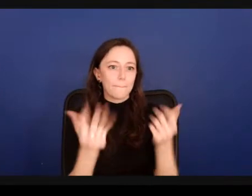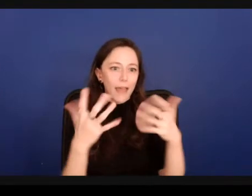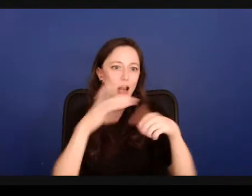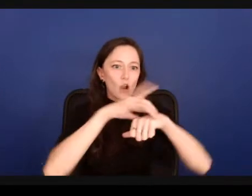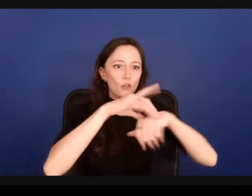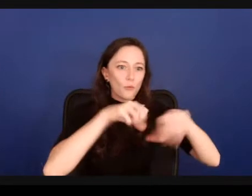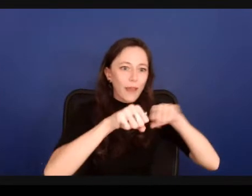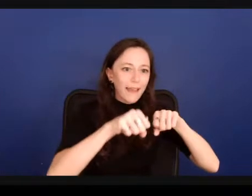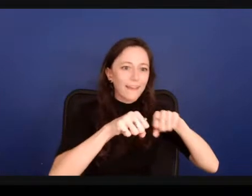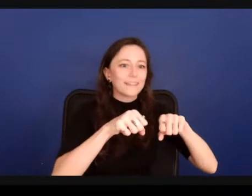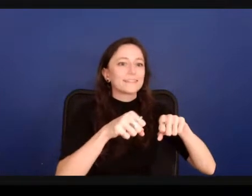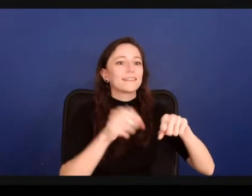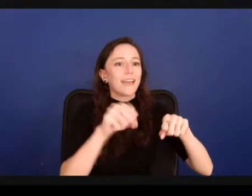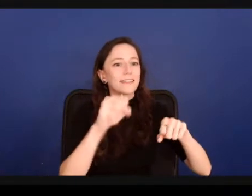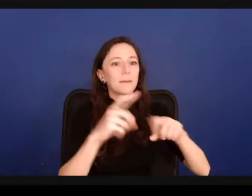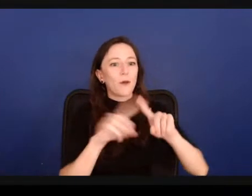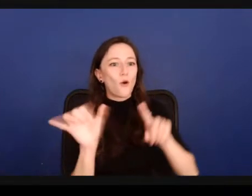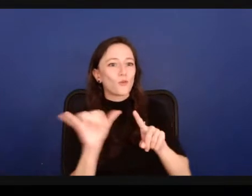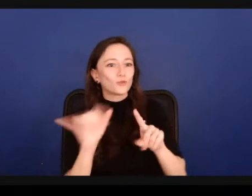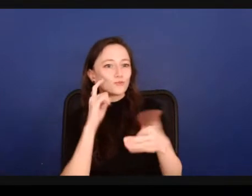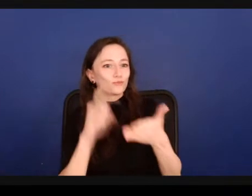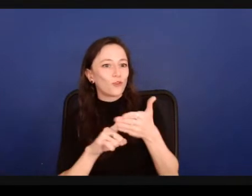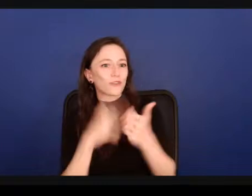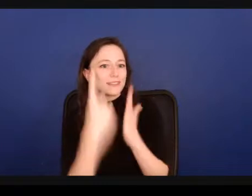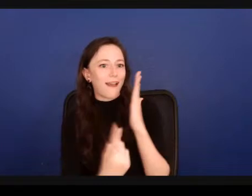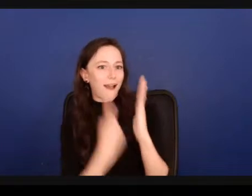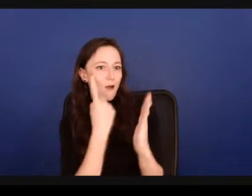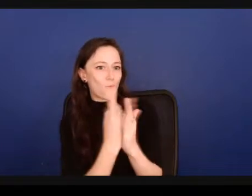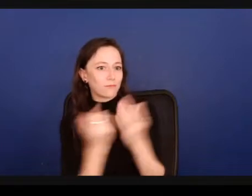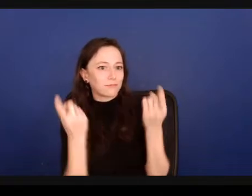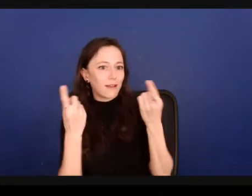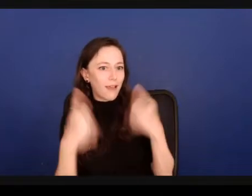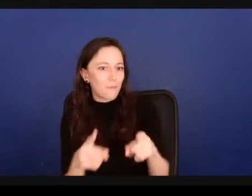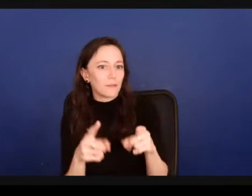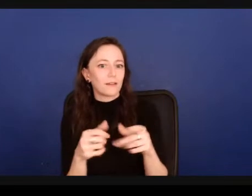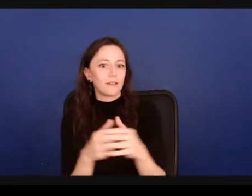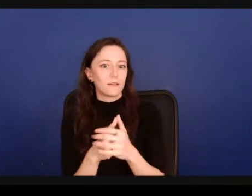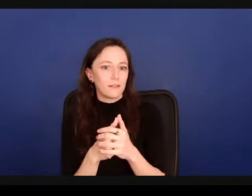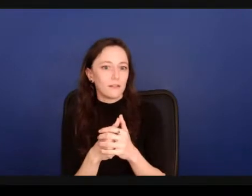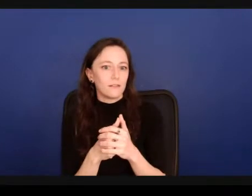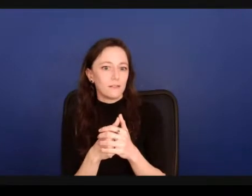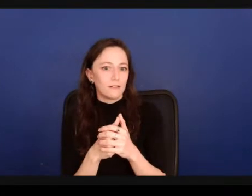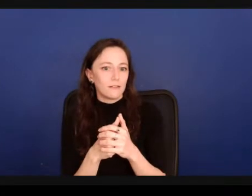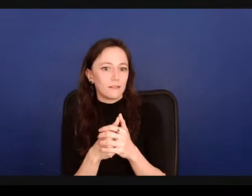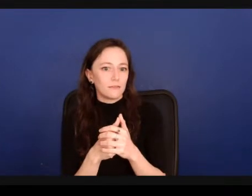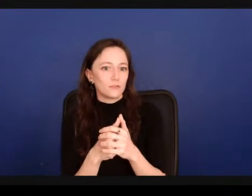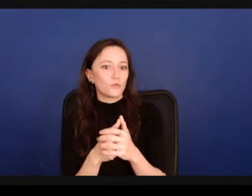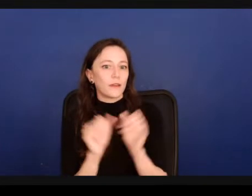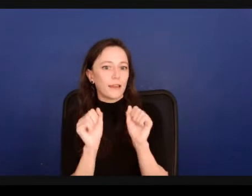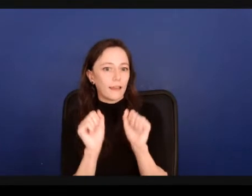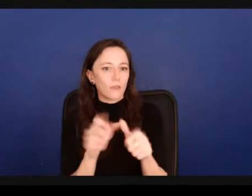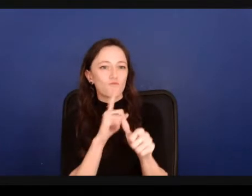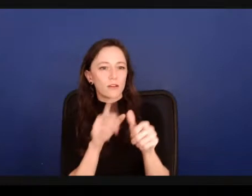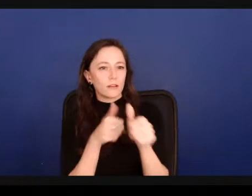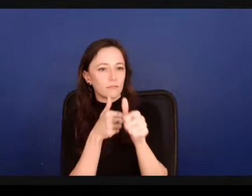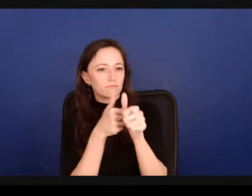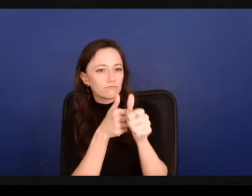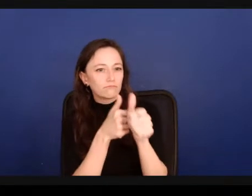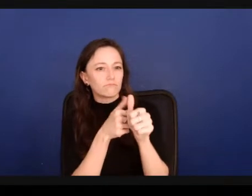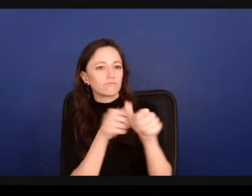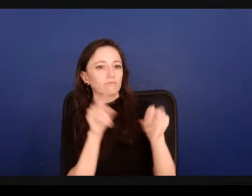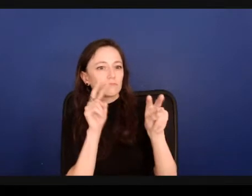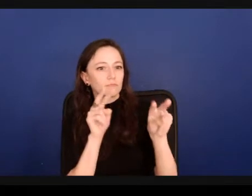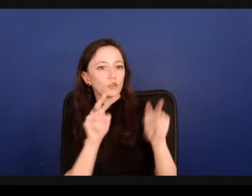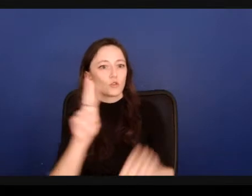rates per hour to keep track and keep pace with the USGS and how quickly,